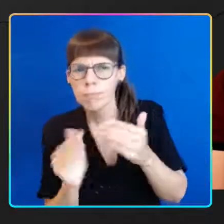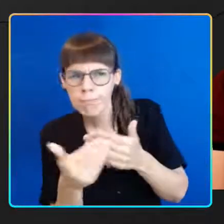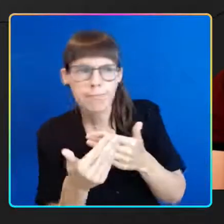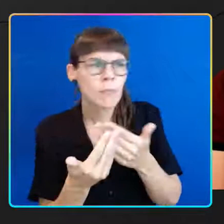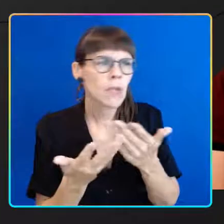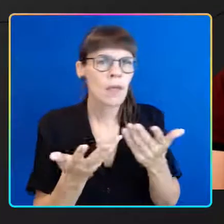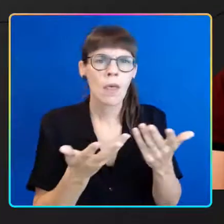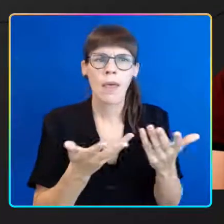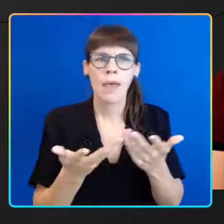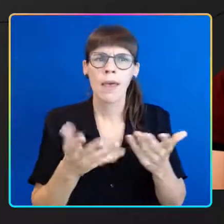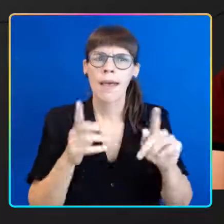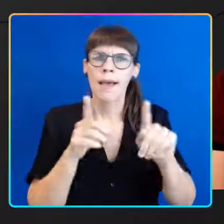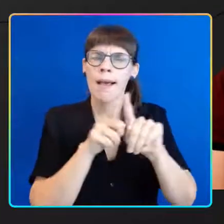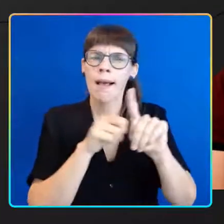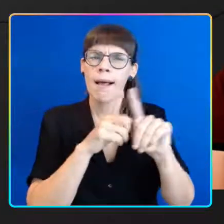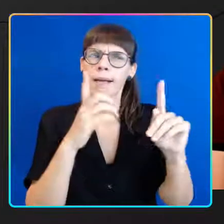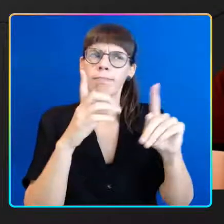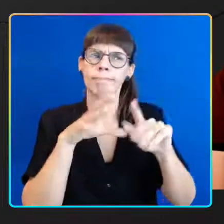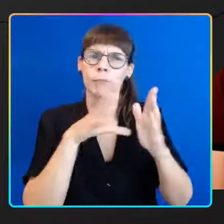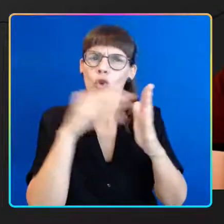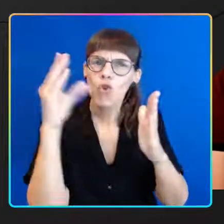learning models and machine learning models.